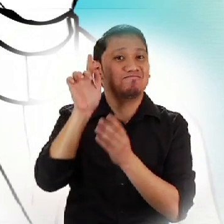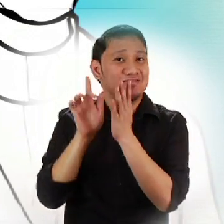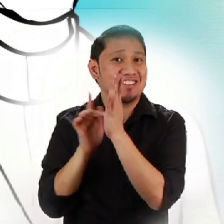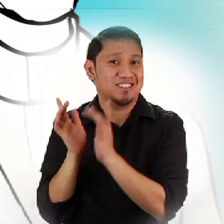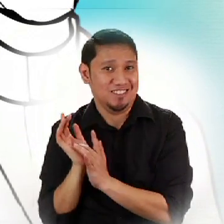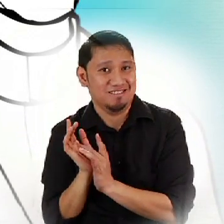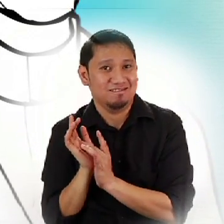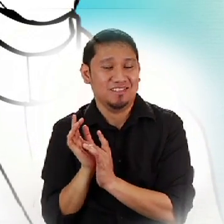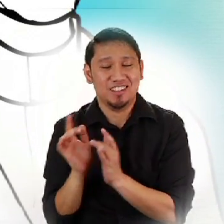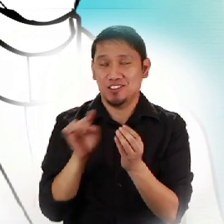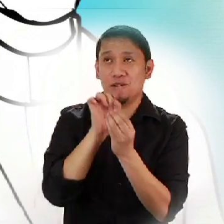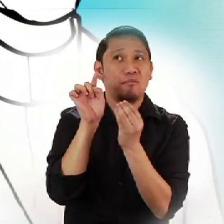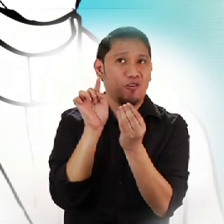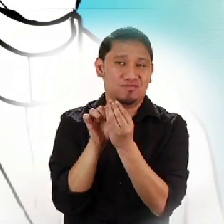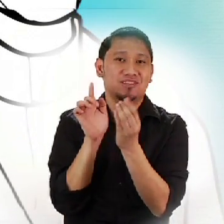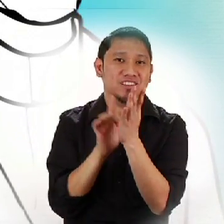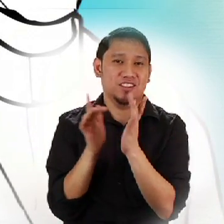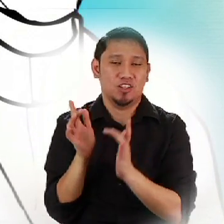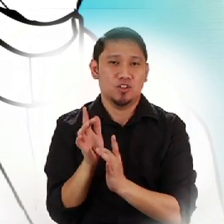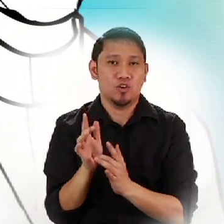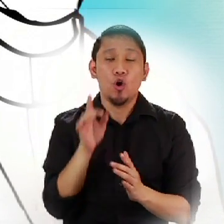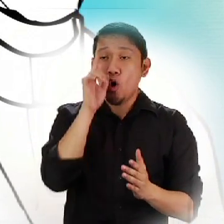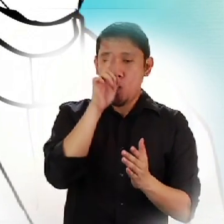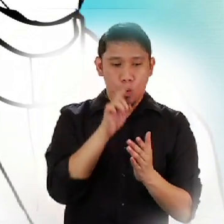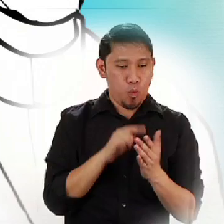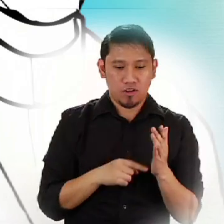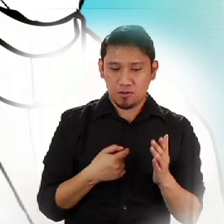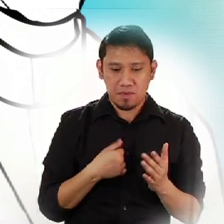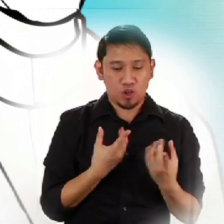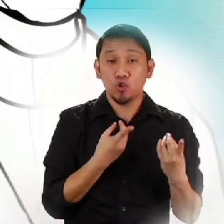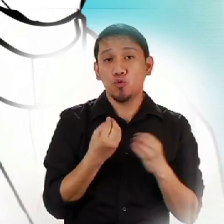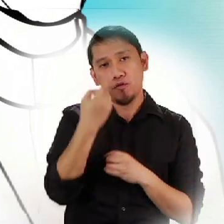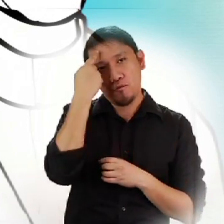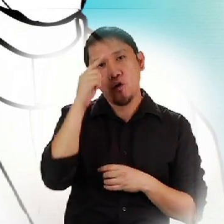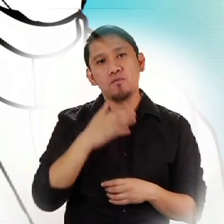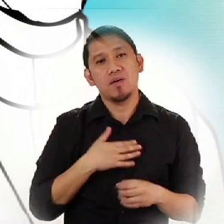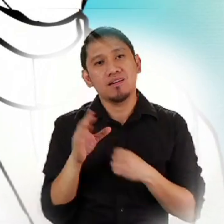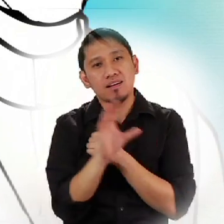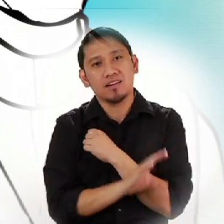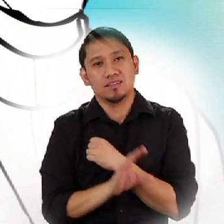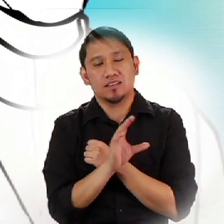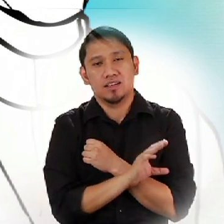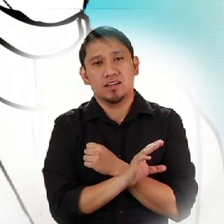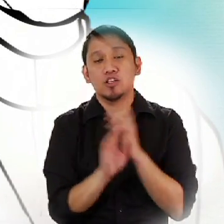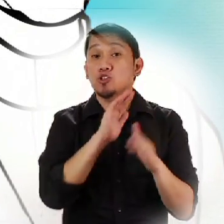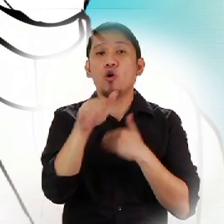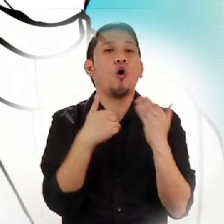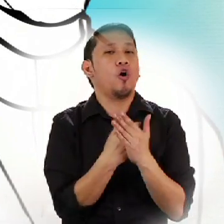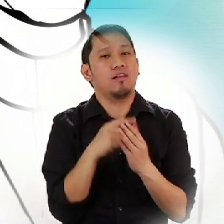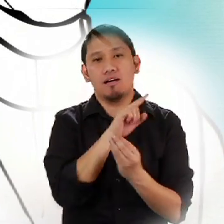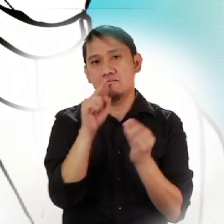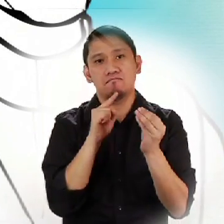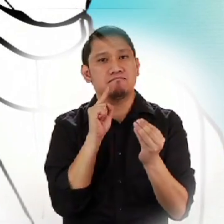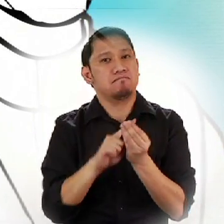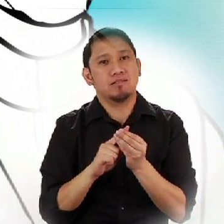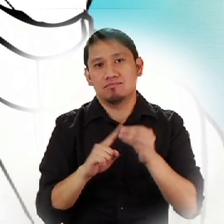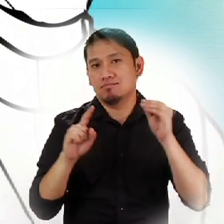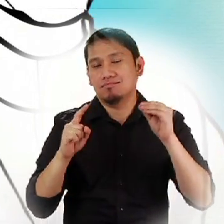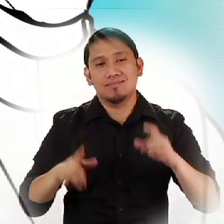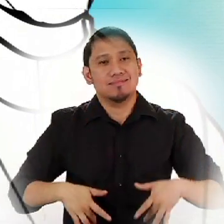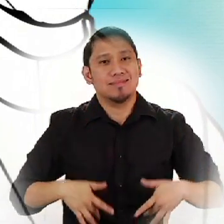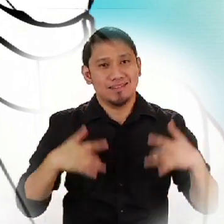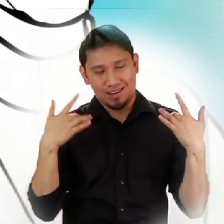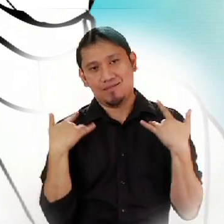about me. It's all about what I am doing for your country. It is all about the